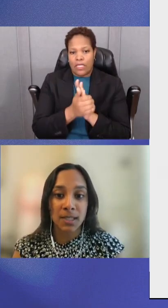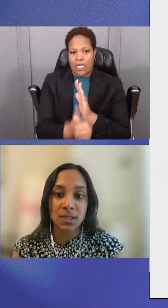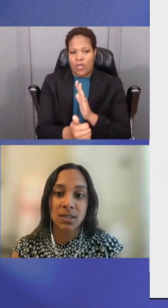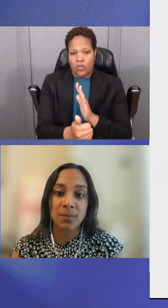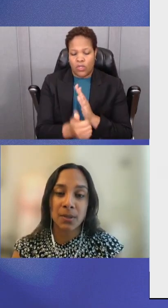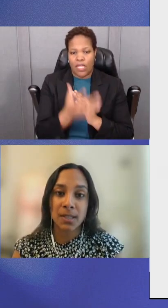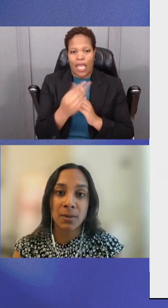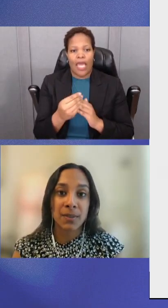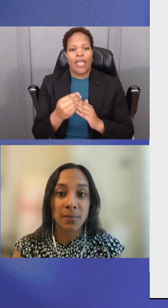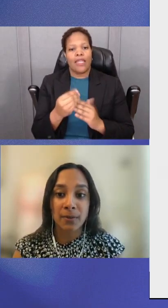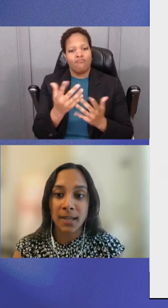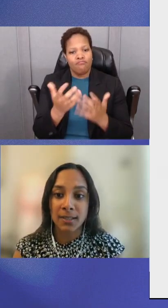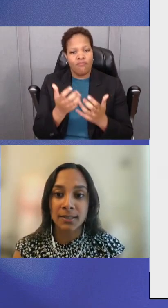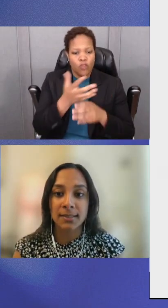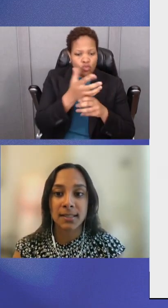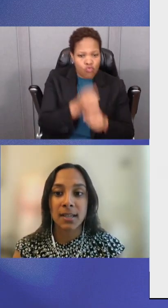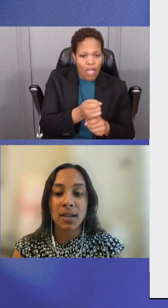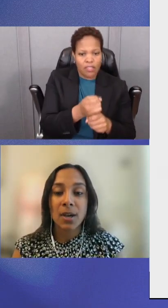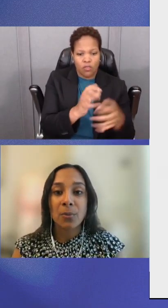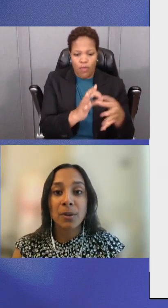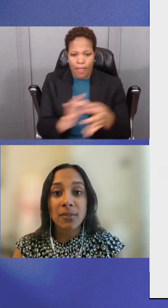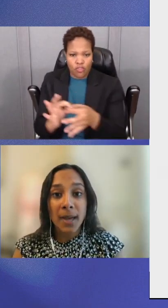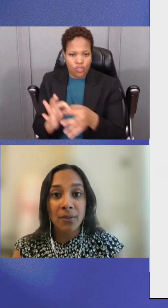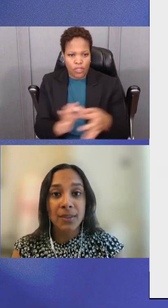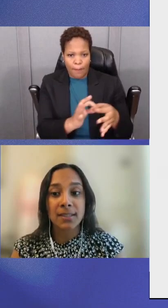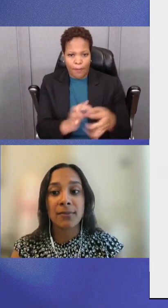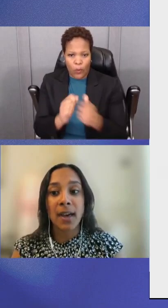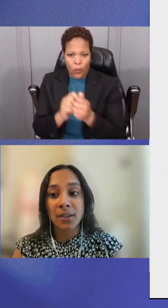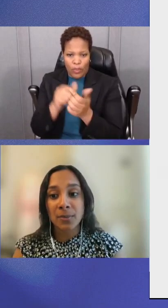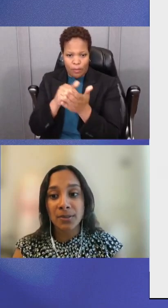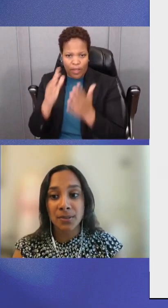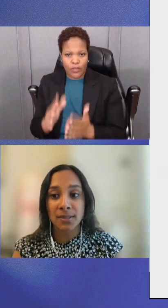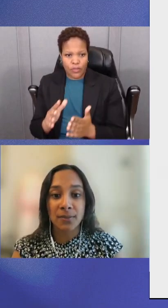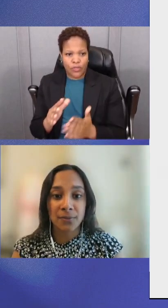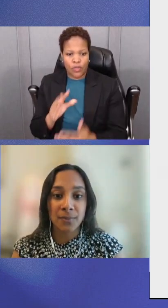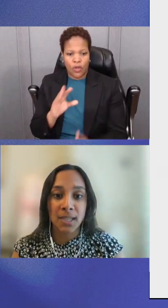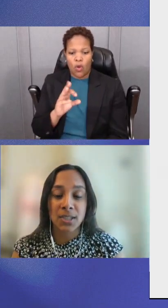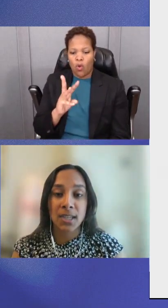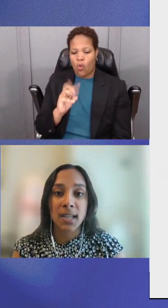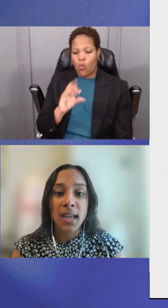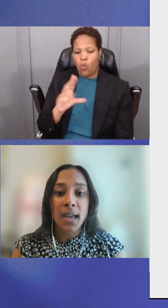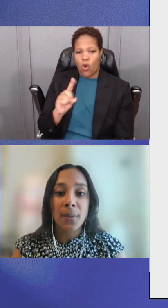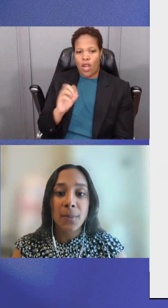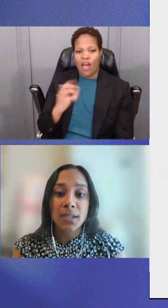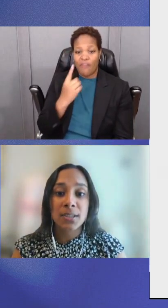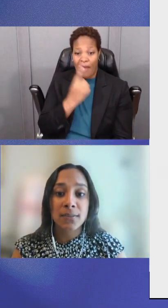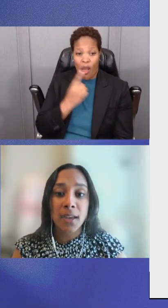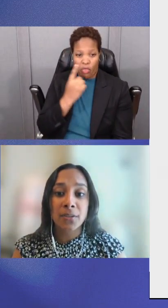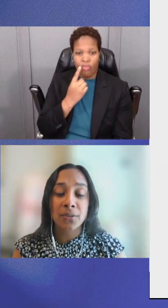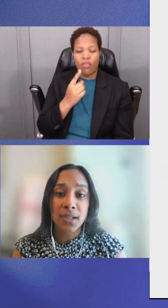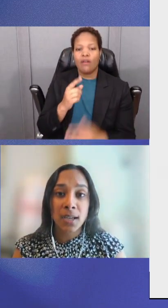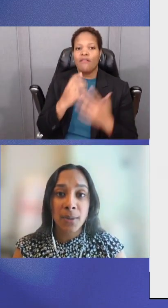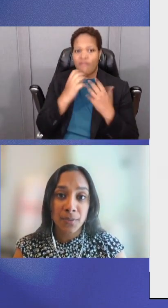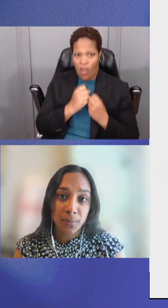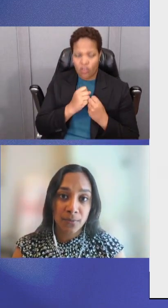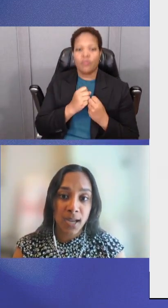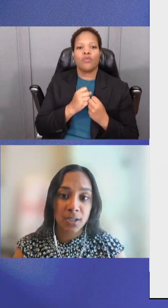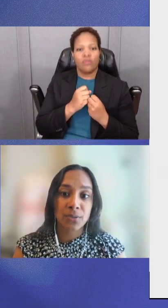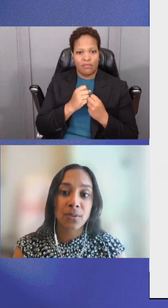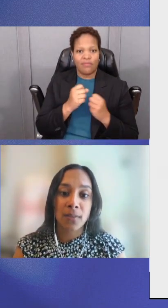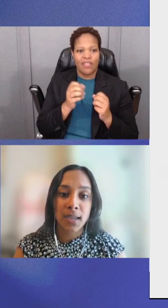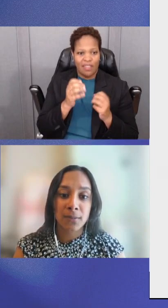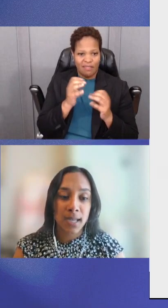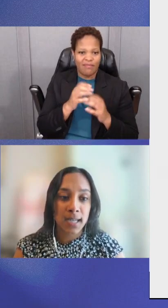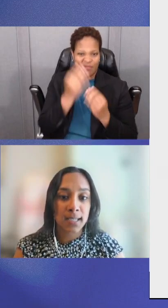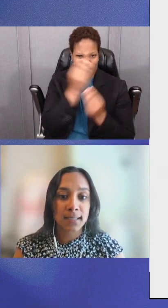and relationship building with their providers. Word of mouth is a valuable source of information, and patients value learning about their provider